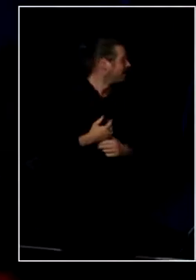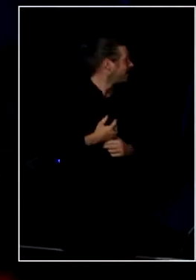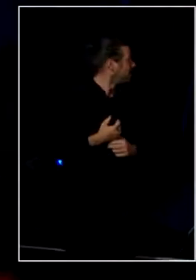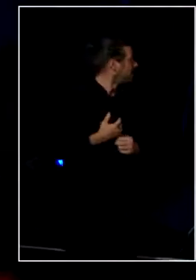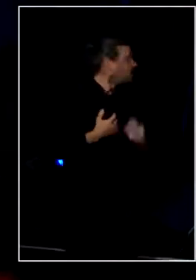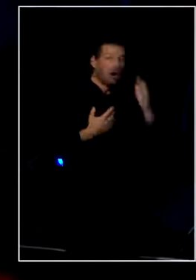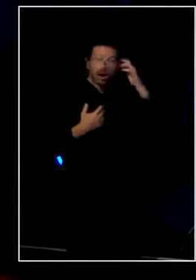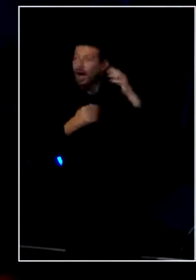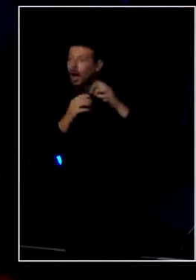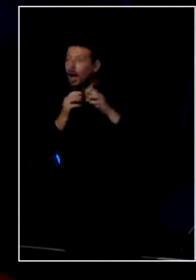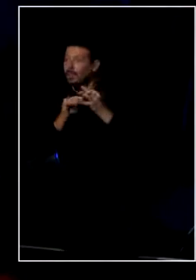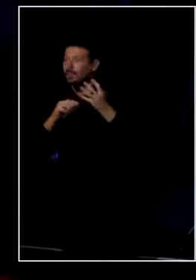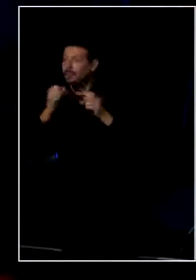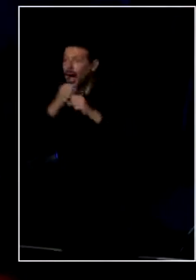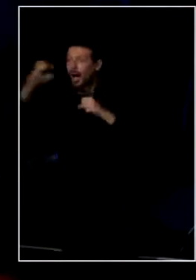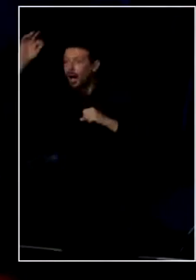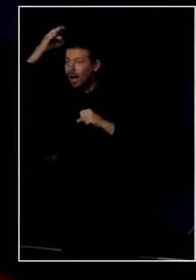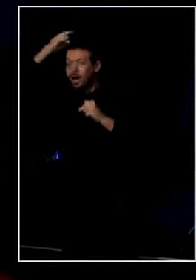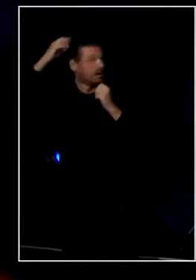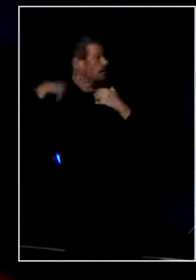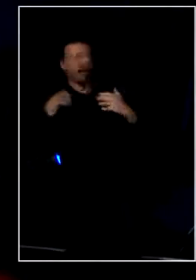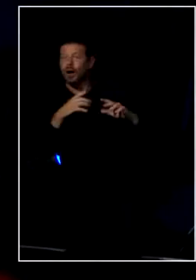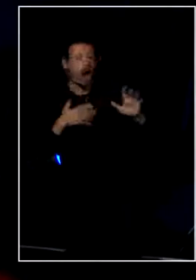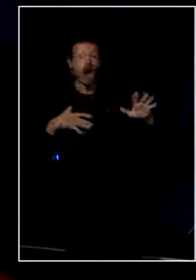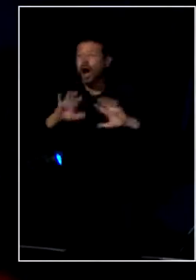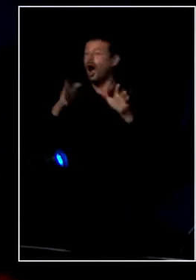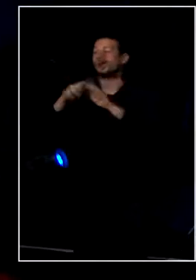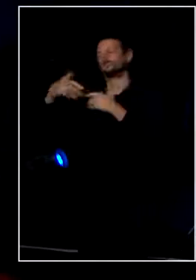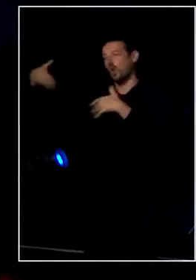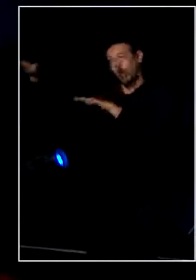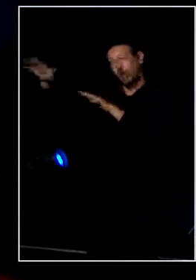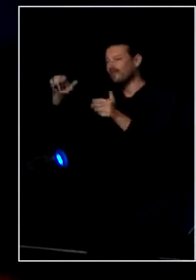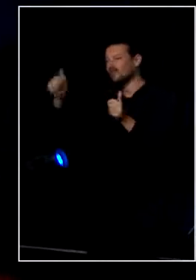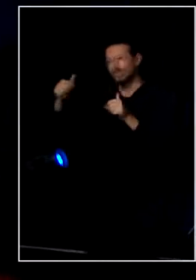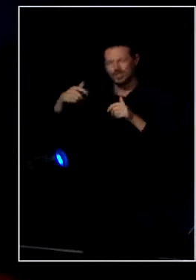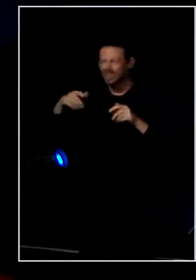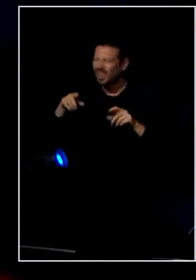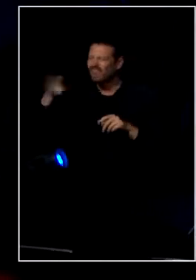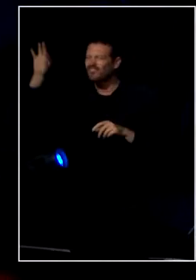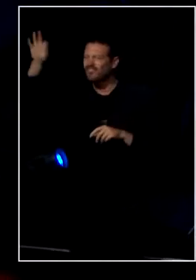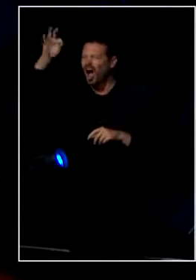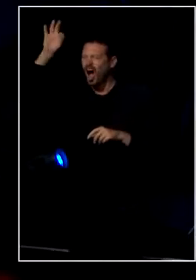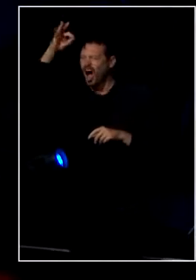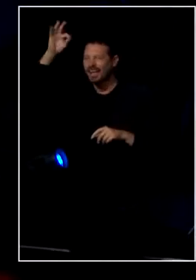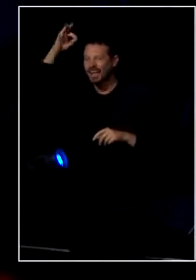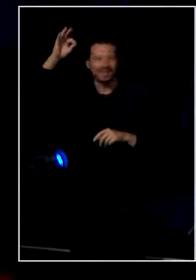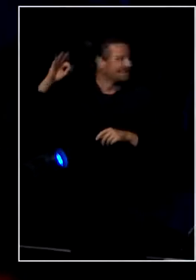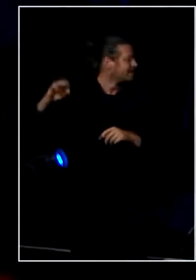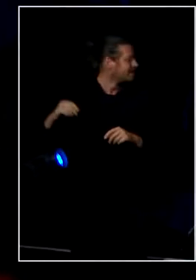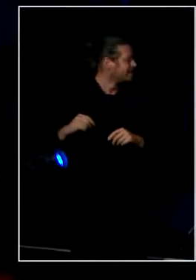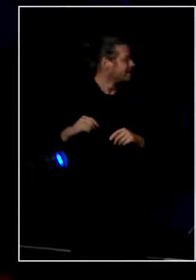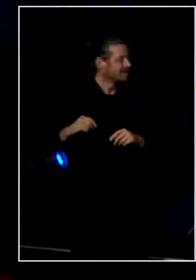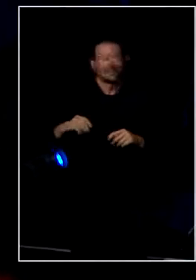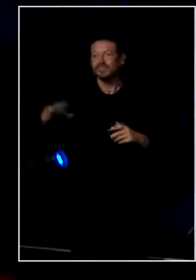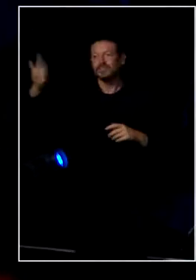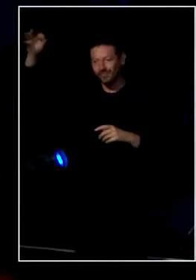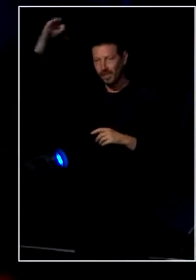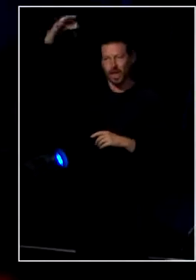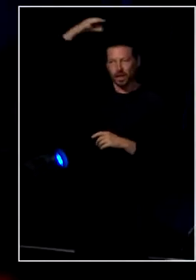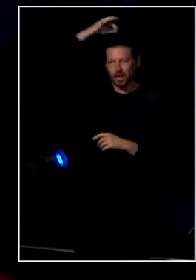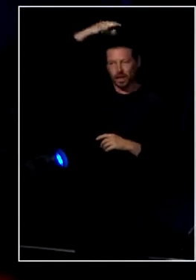Gone. Was it a bug? Oh my God. Was it a bug? It's a bug that's flown away. It was like a fly. It was not even like a fly. It was a